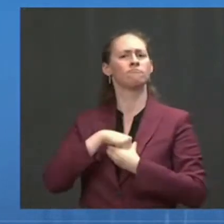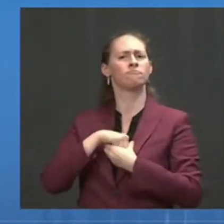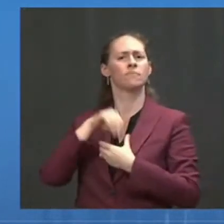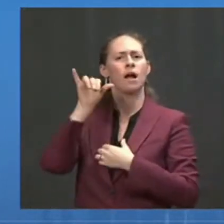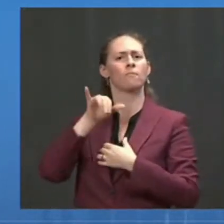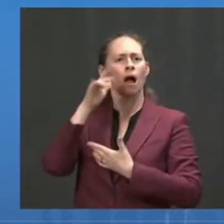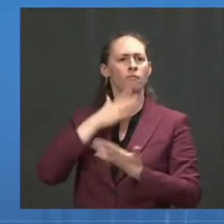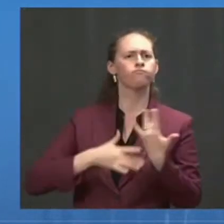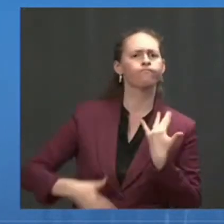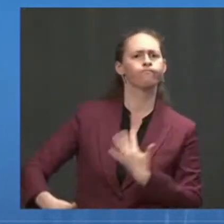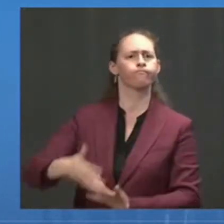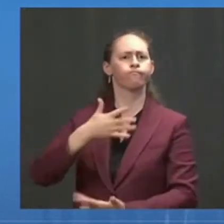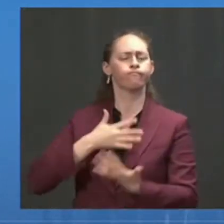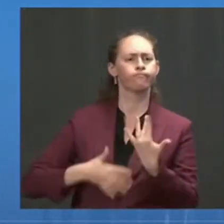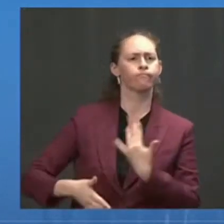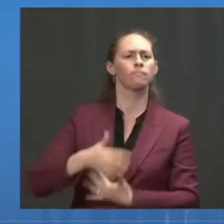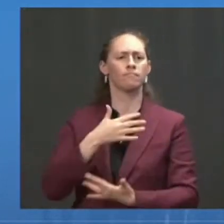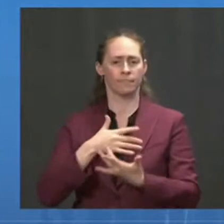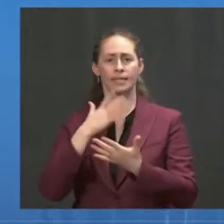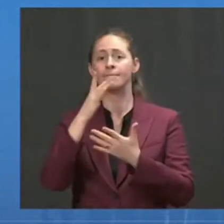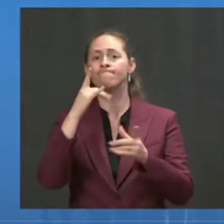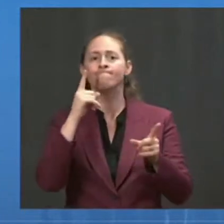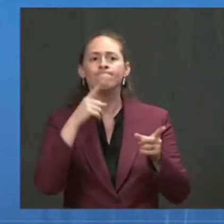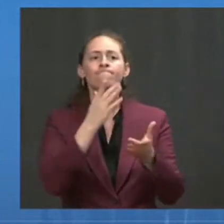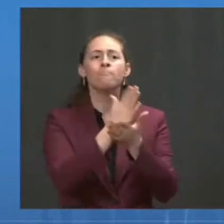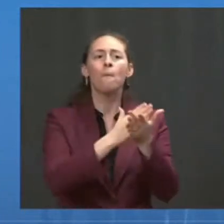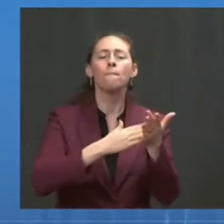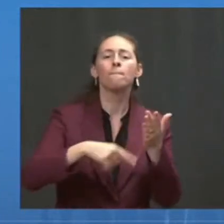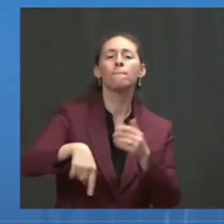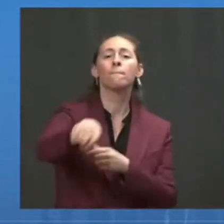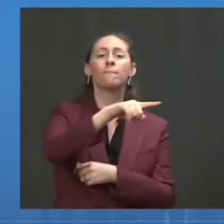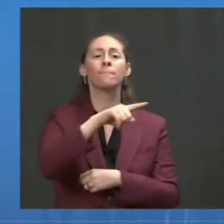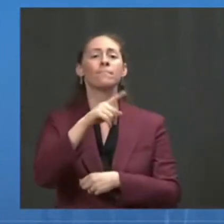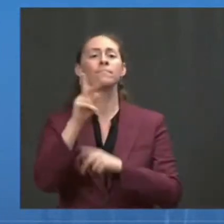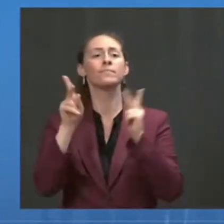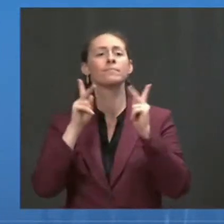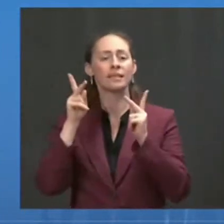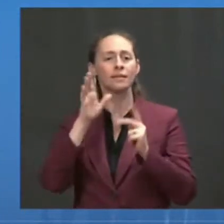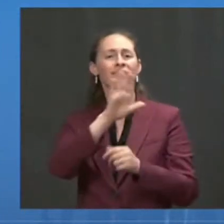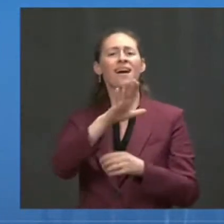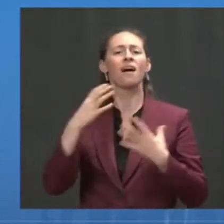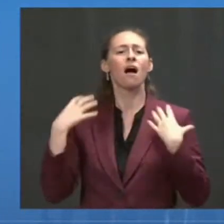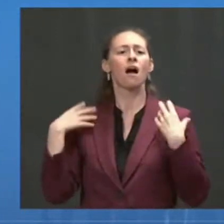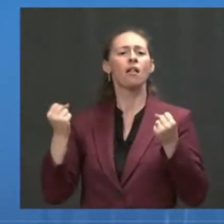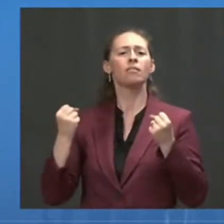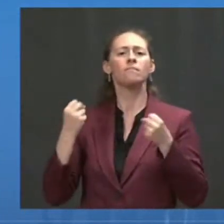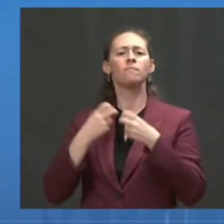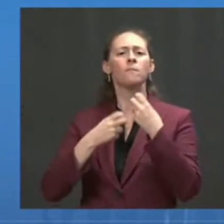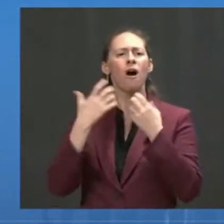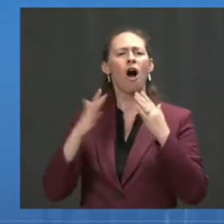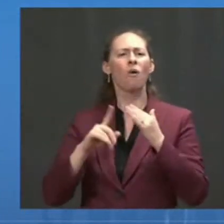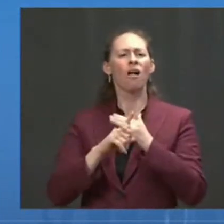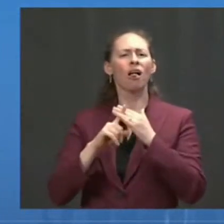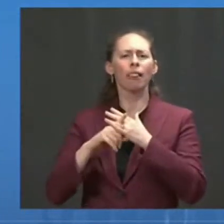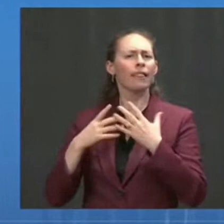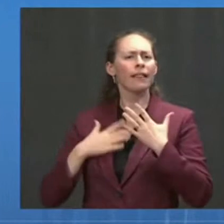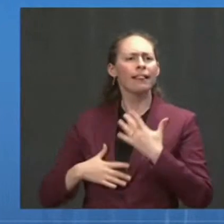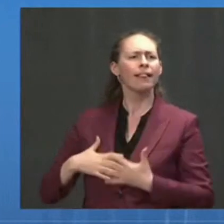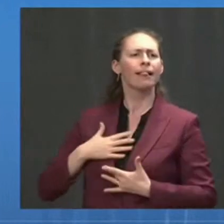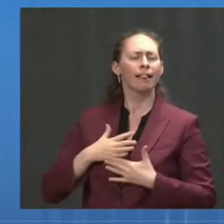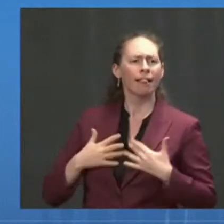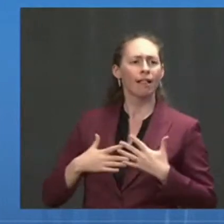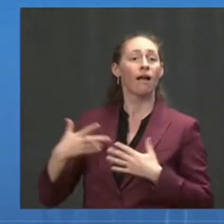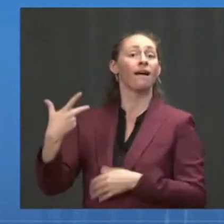in some immunocompromised people. This action is about ensuring our most vulnerable, who may need an additional dose